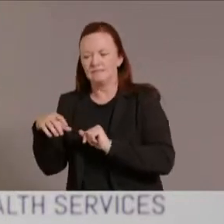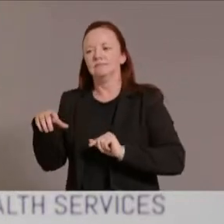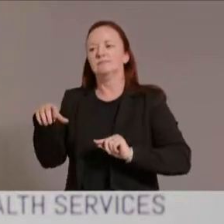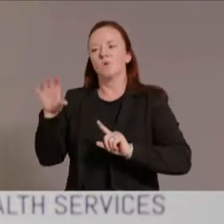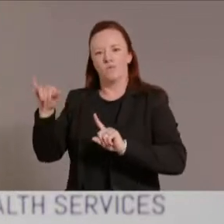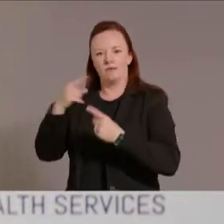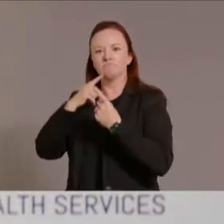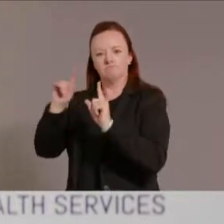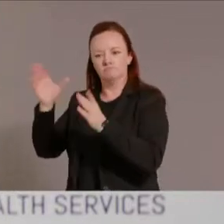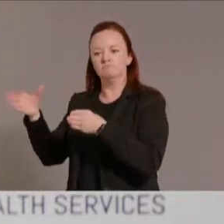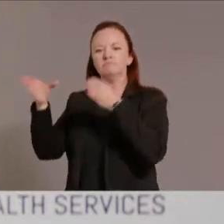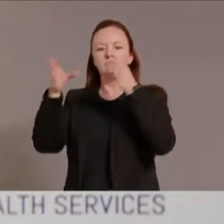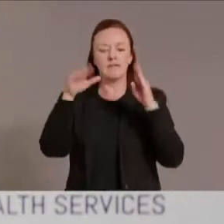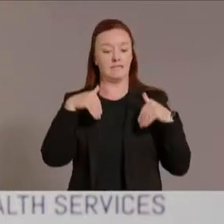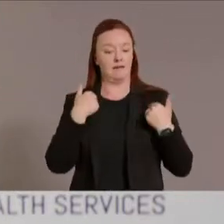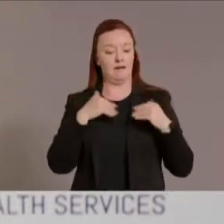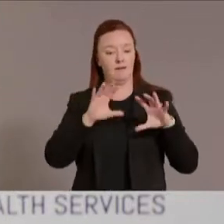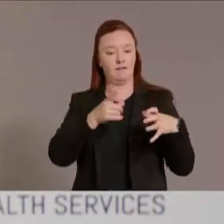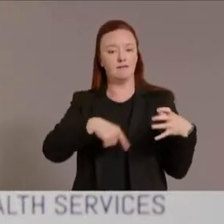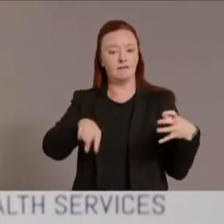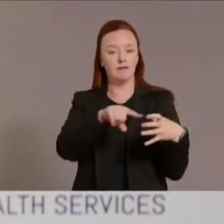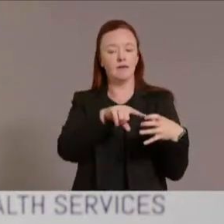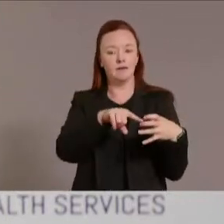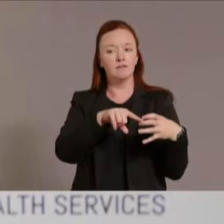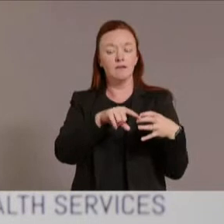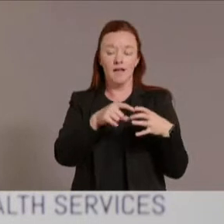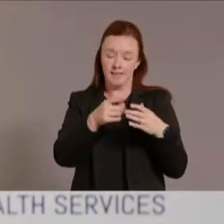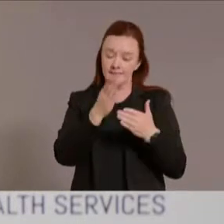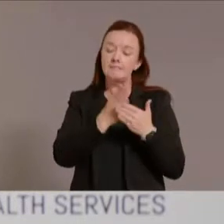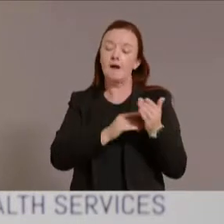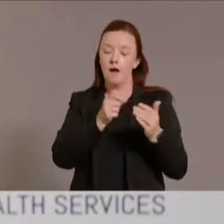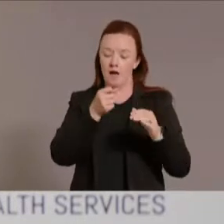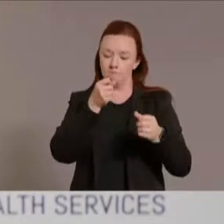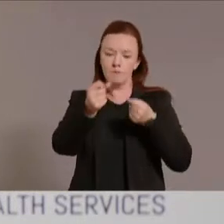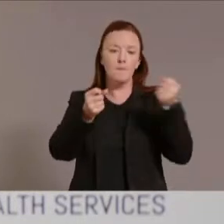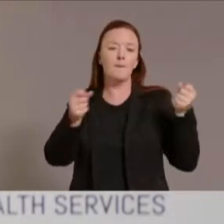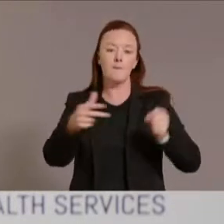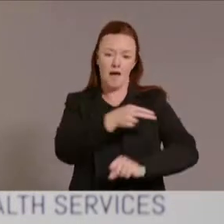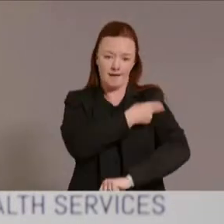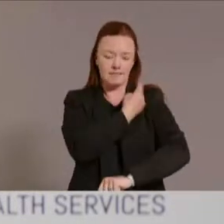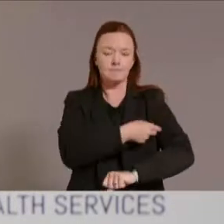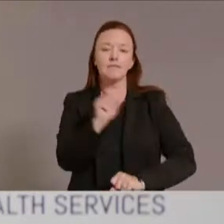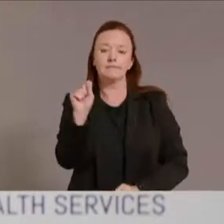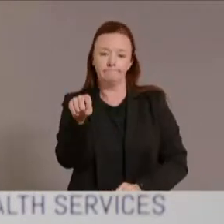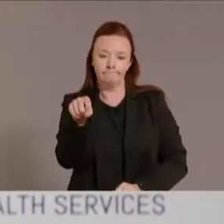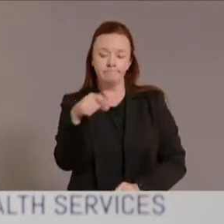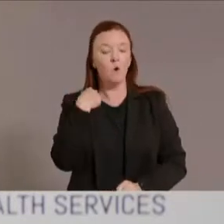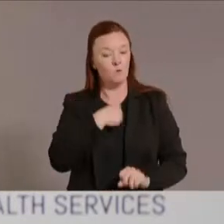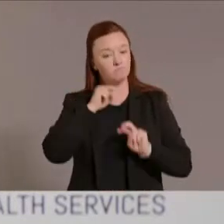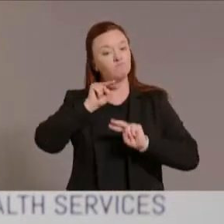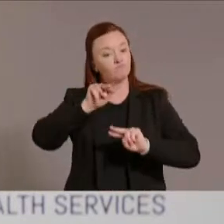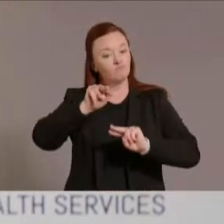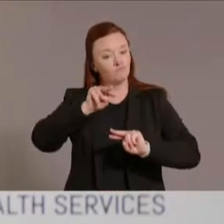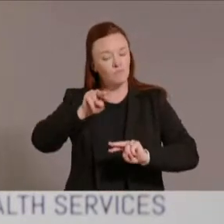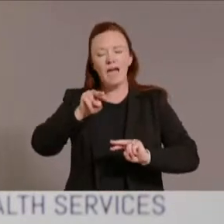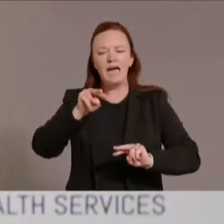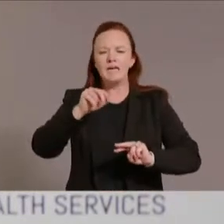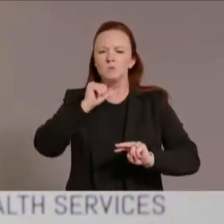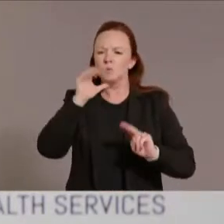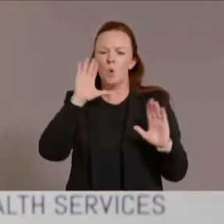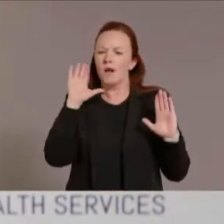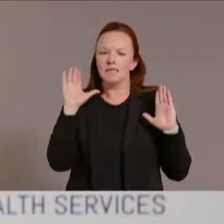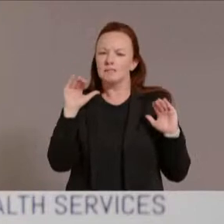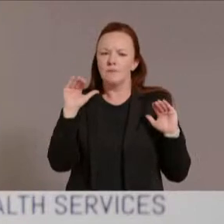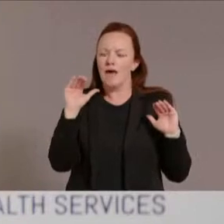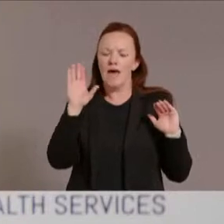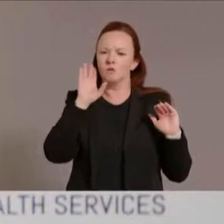see, that younger populations are being hospitalized, and we continue to monitor. I don't anticipate that we would see those